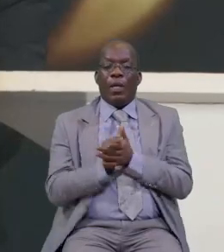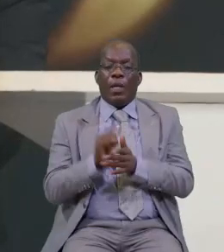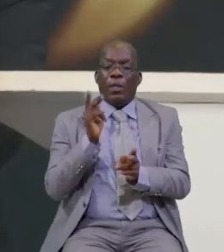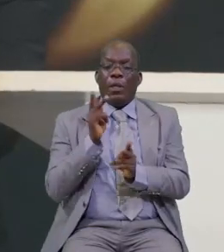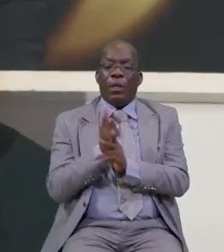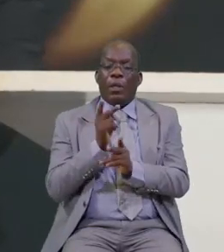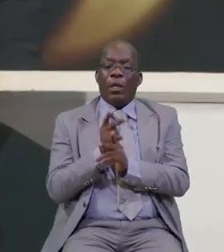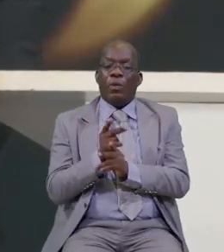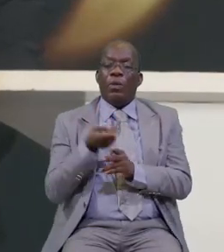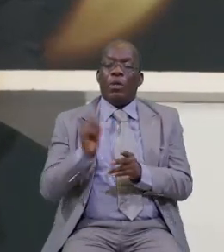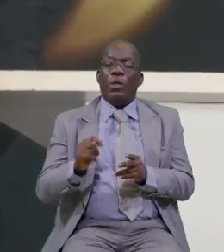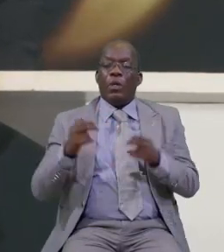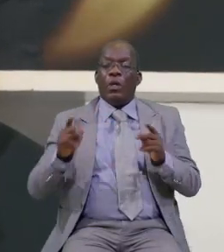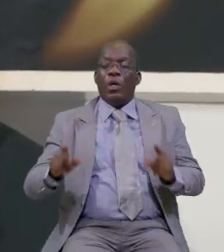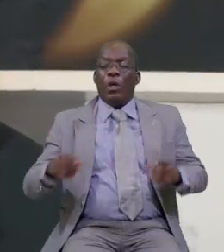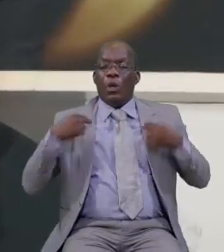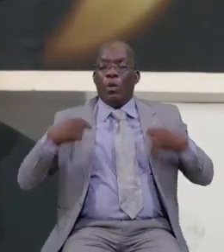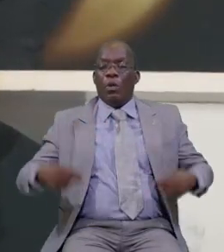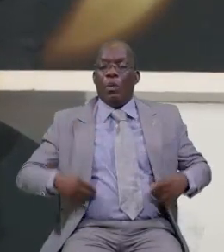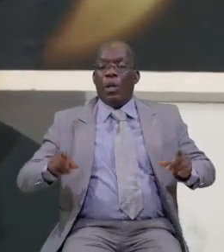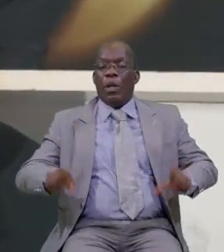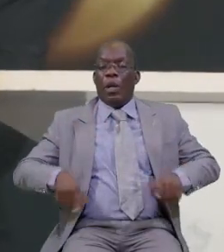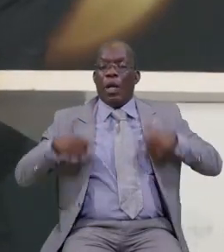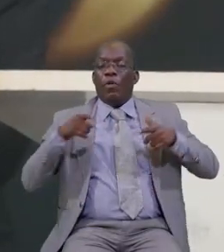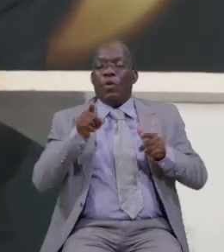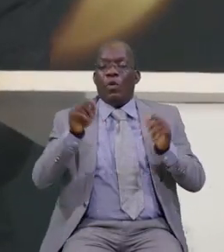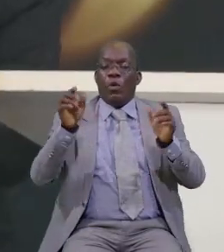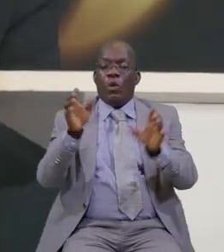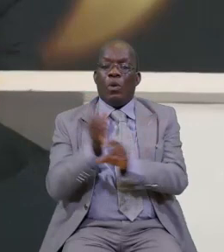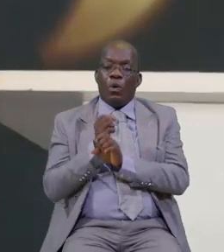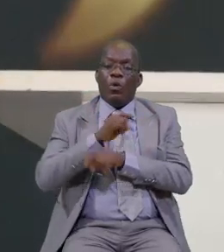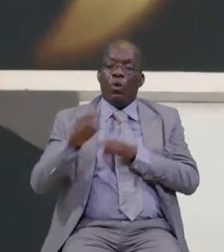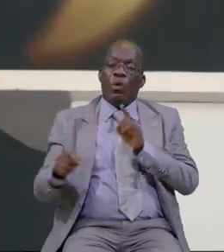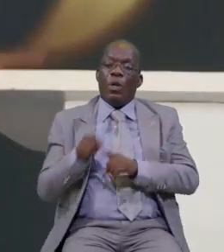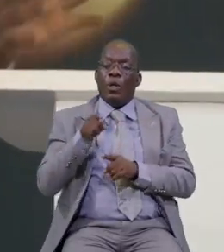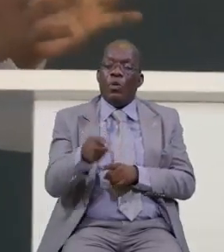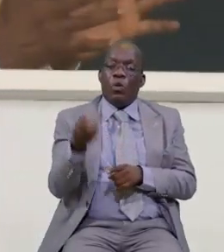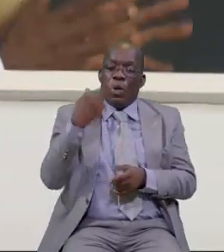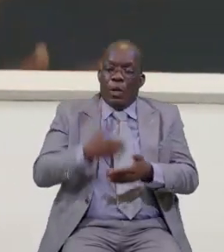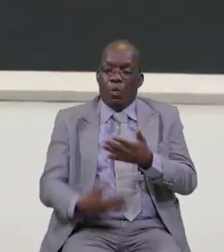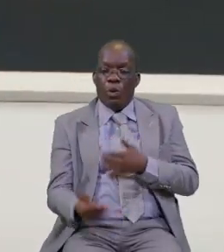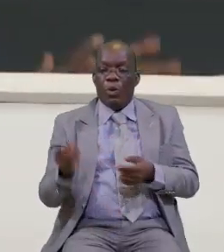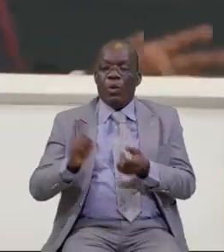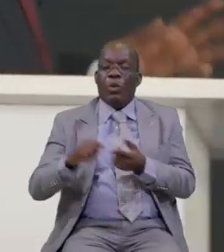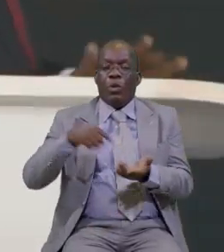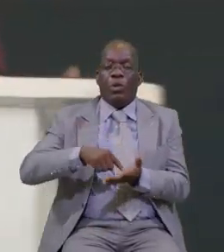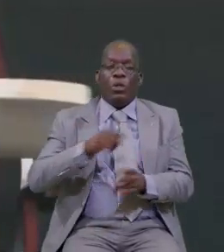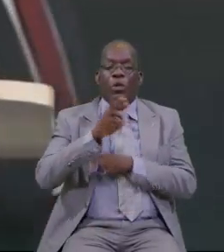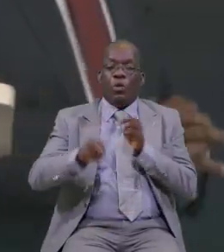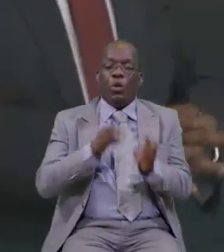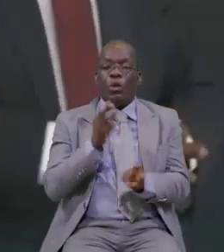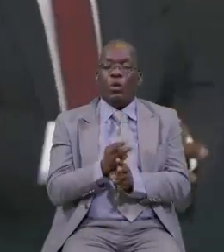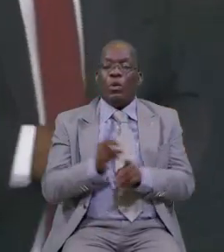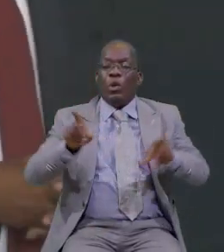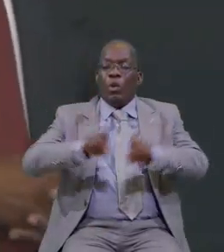human life that you got when you were born into this world. But the word of